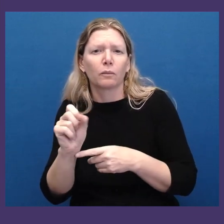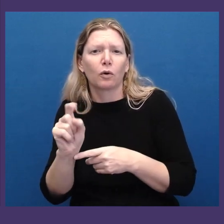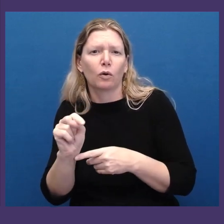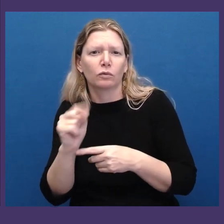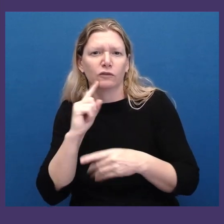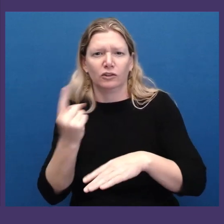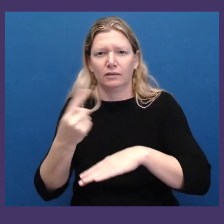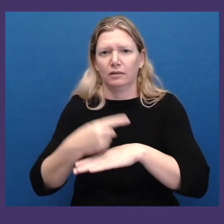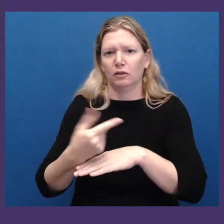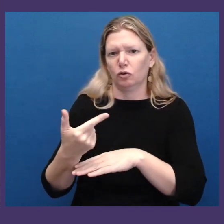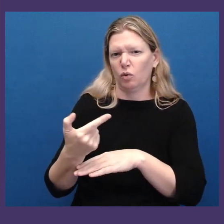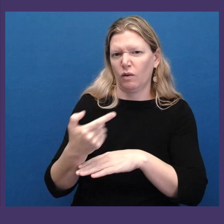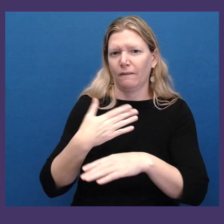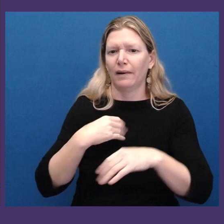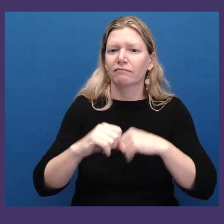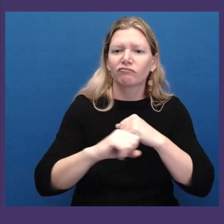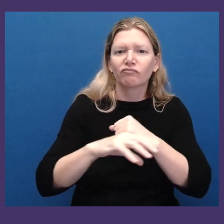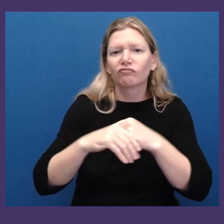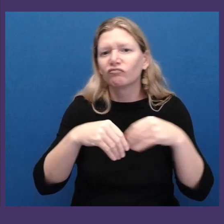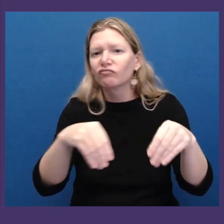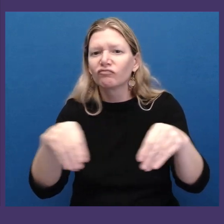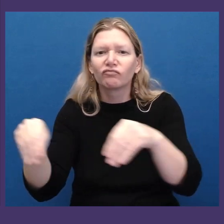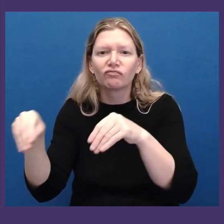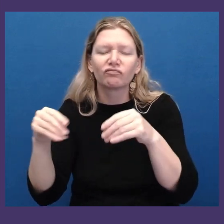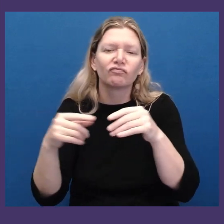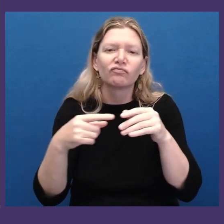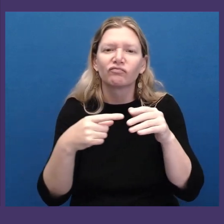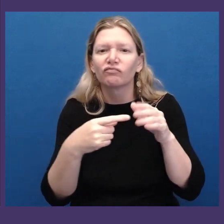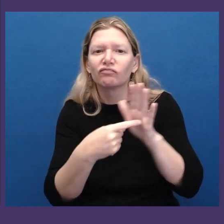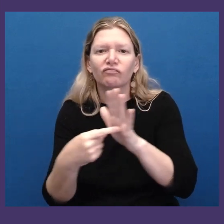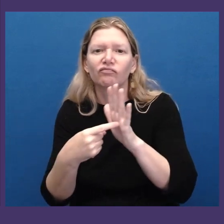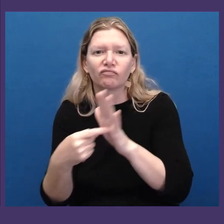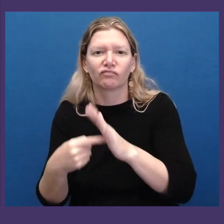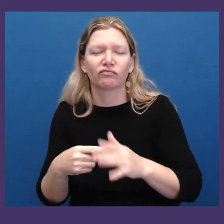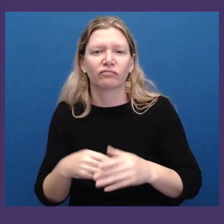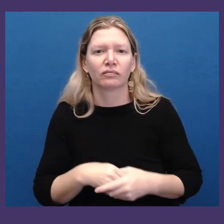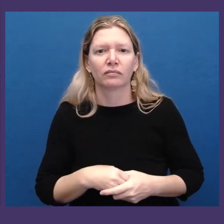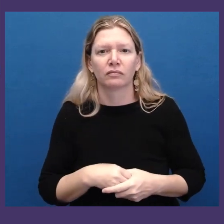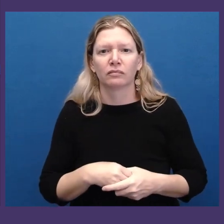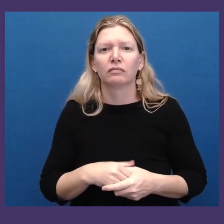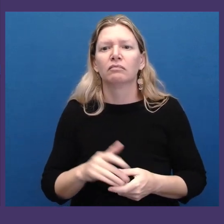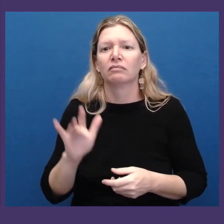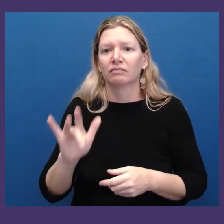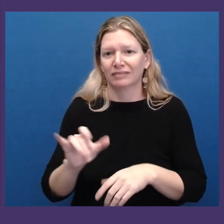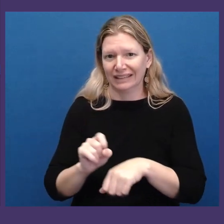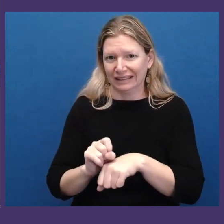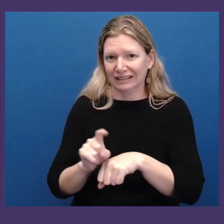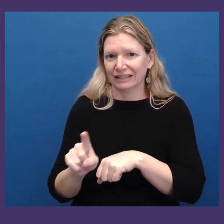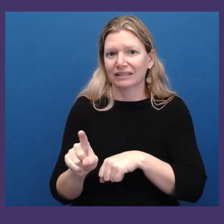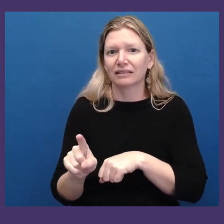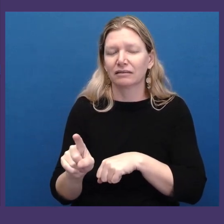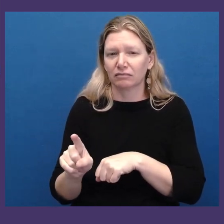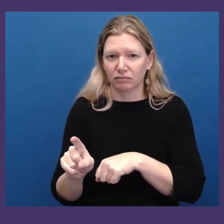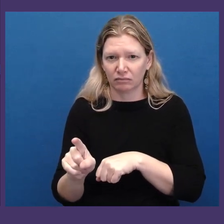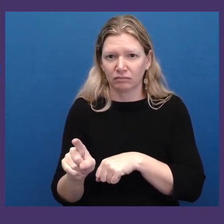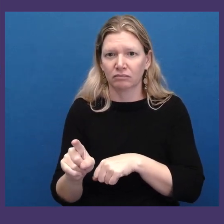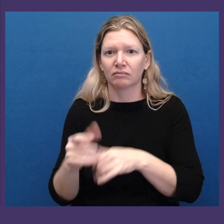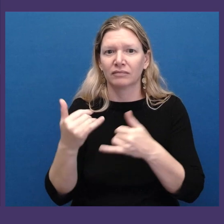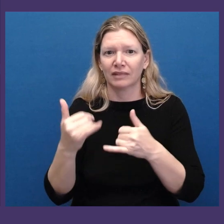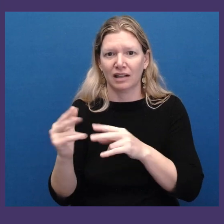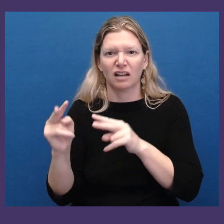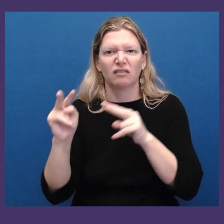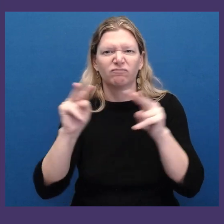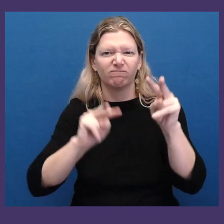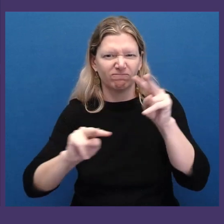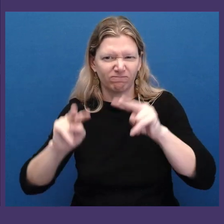Choose file day21.png. And let's click send. So it's looking at the image, it's assessing what's inside of